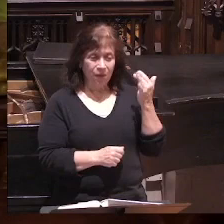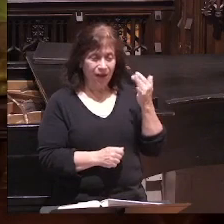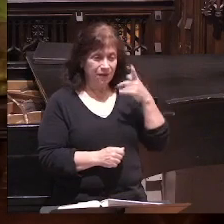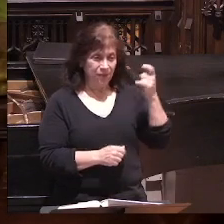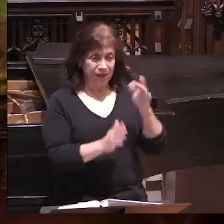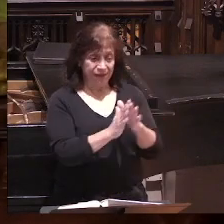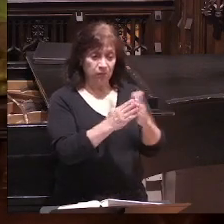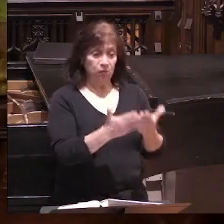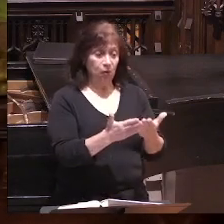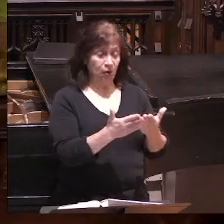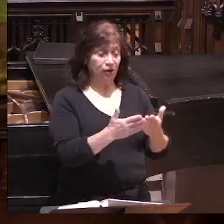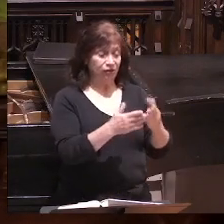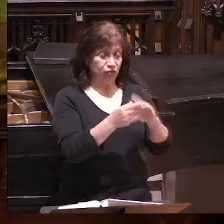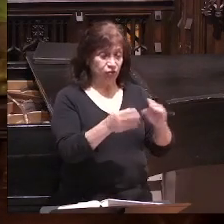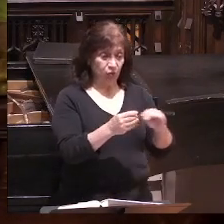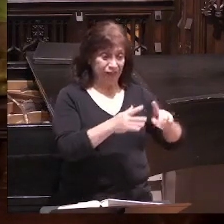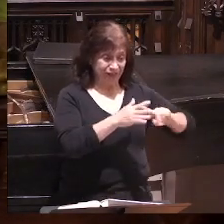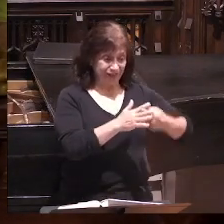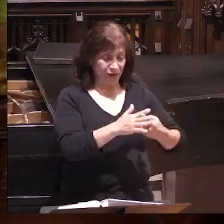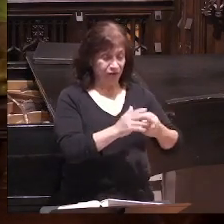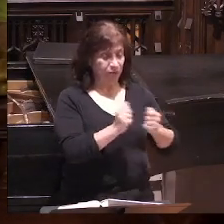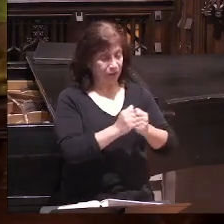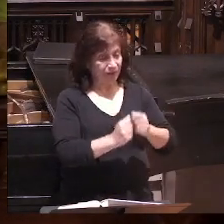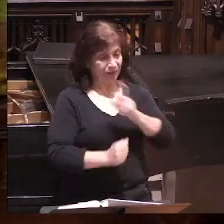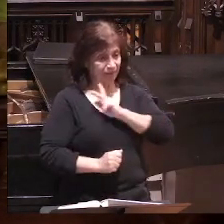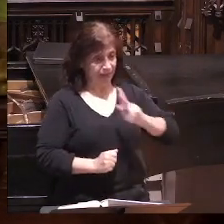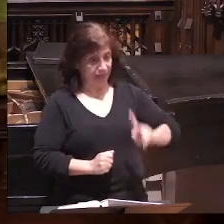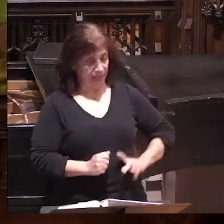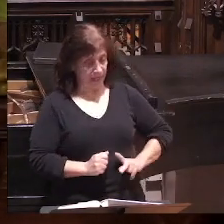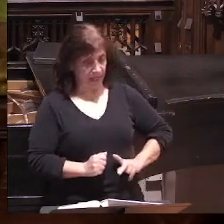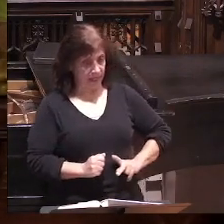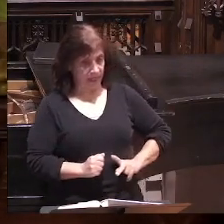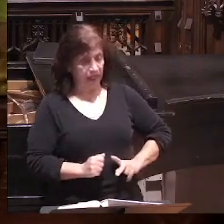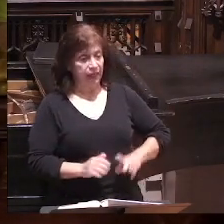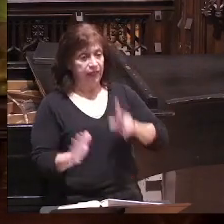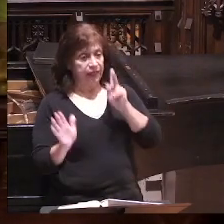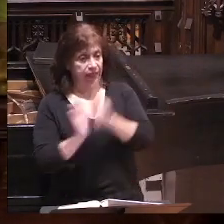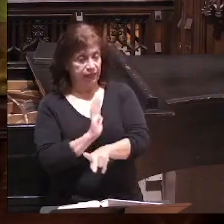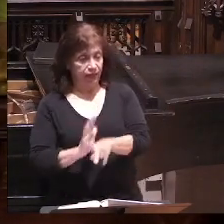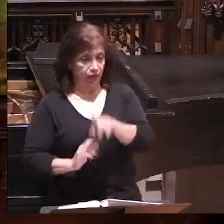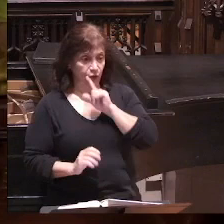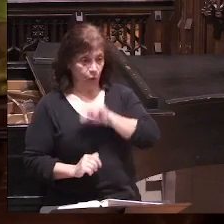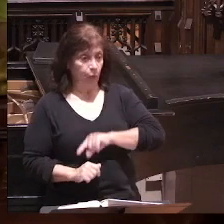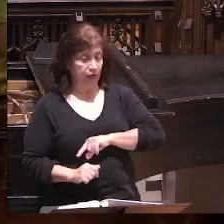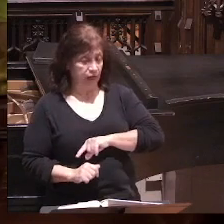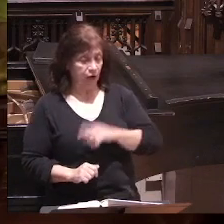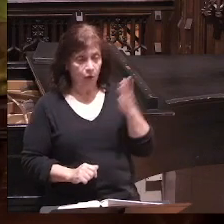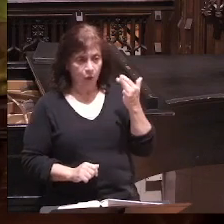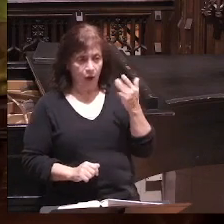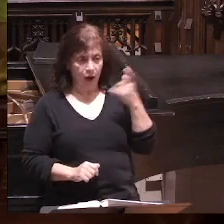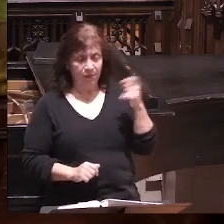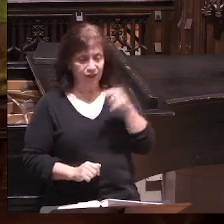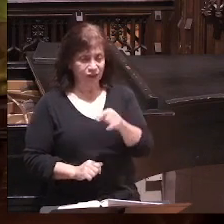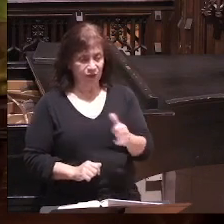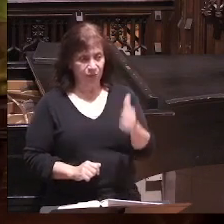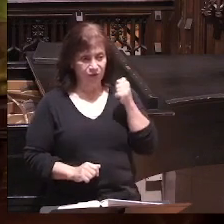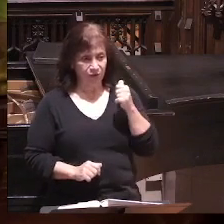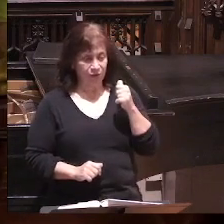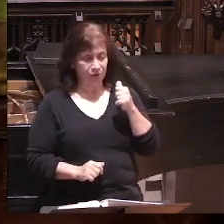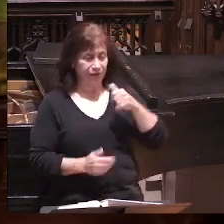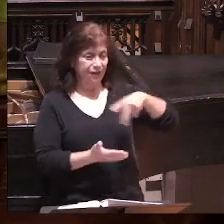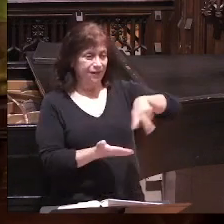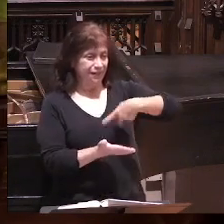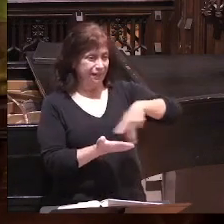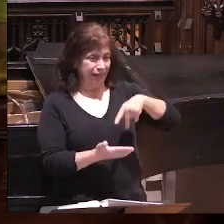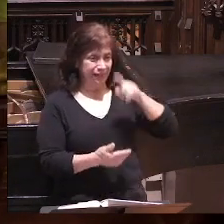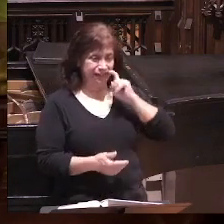Esther opens with the king deposing and killing Queen Vashti because she refused to dance erotically